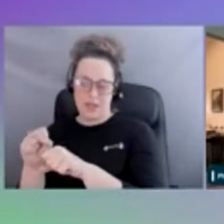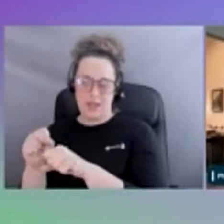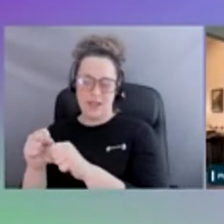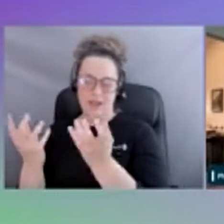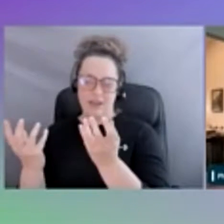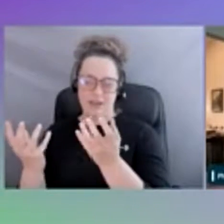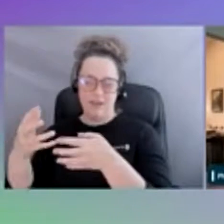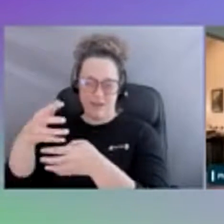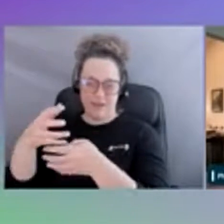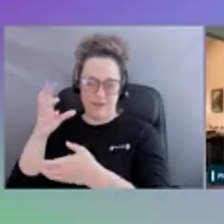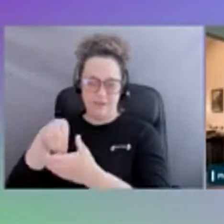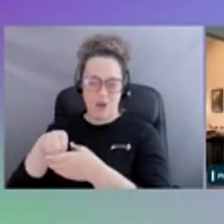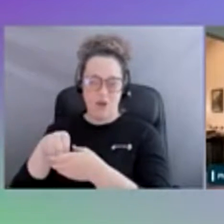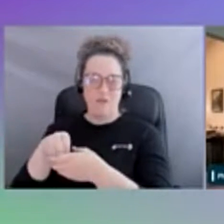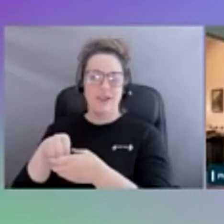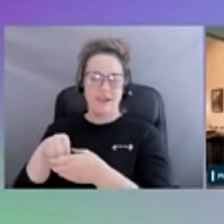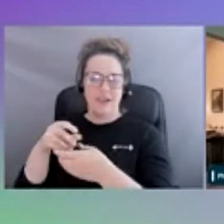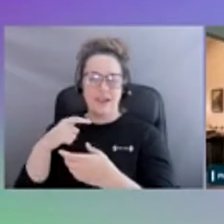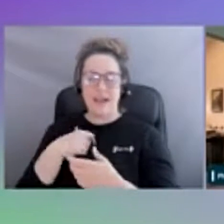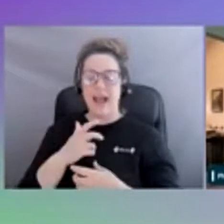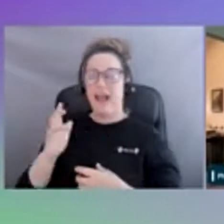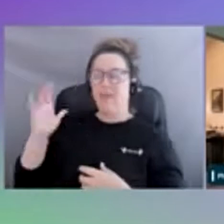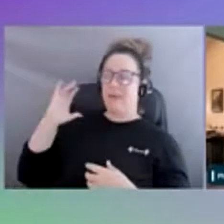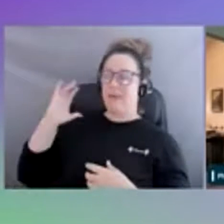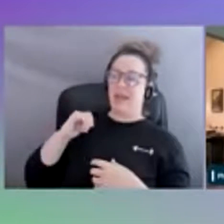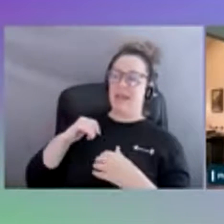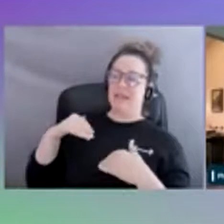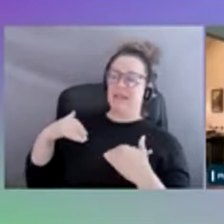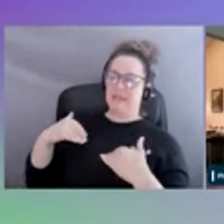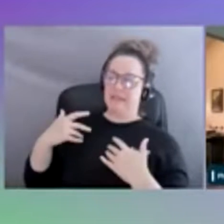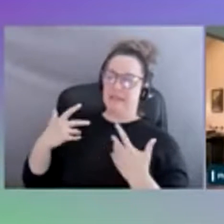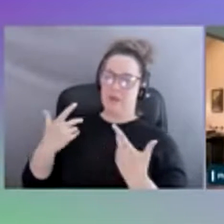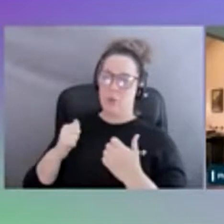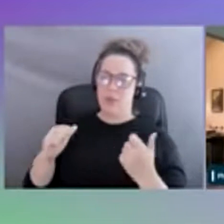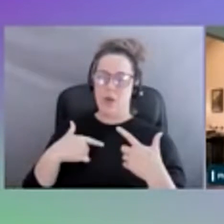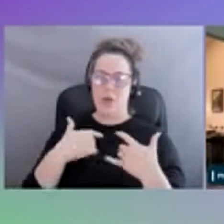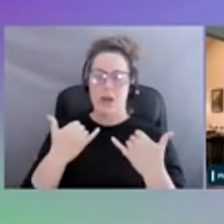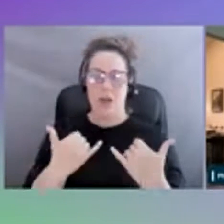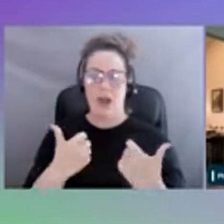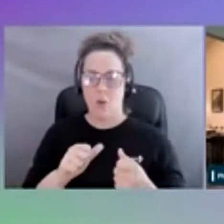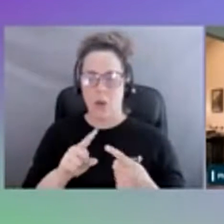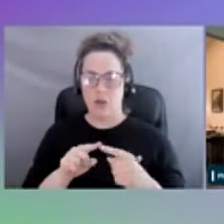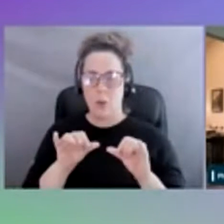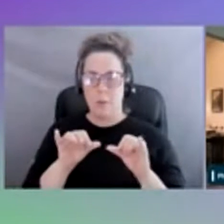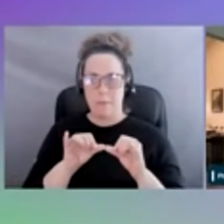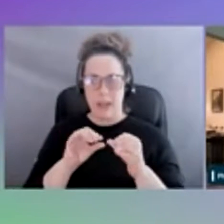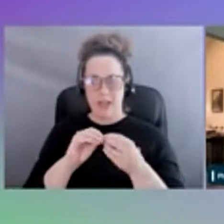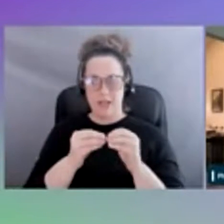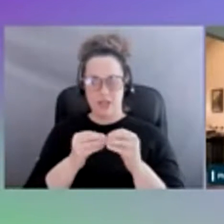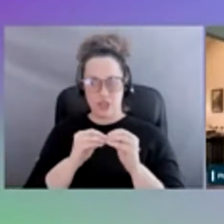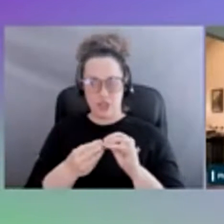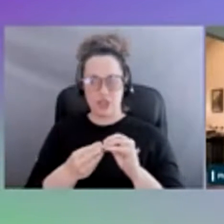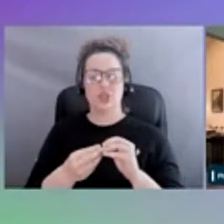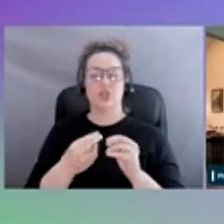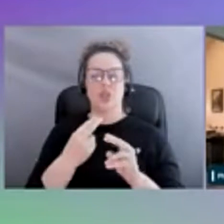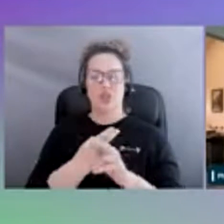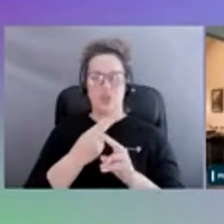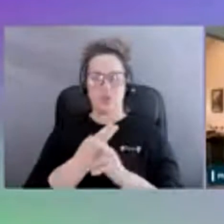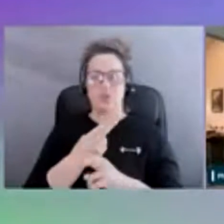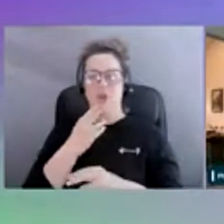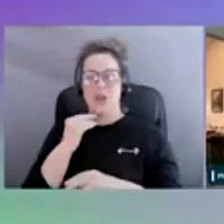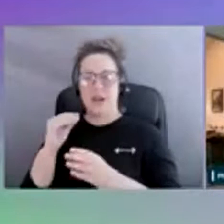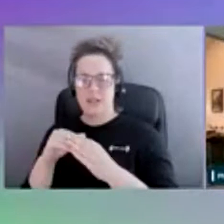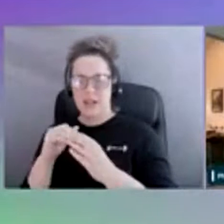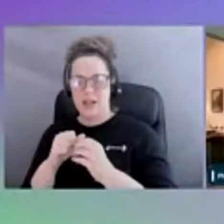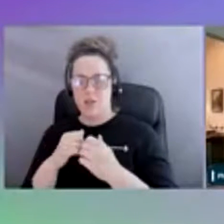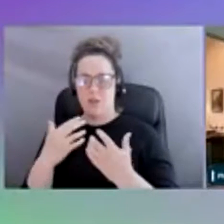hadn't been able to do that in the past without what we have now, which is a way to measure accessibility, usability along with